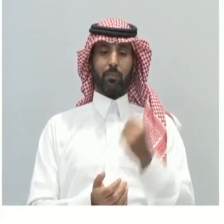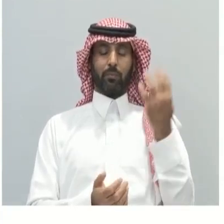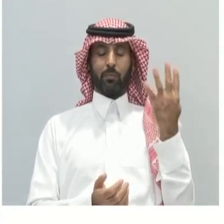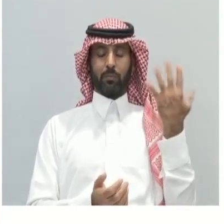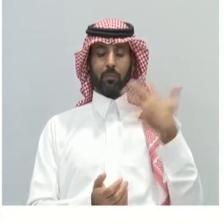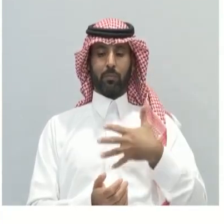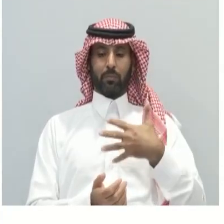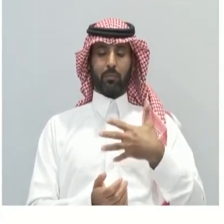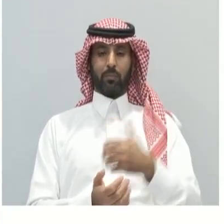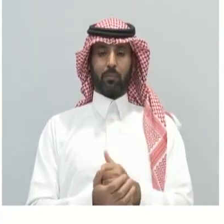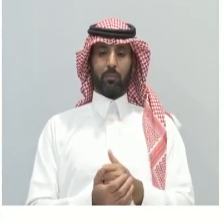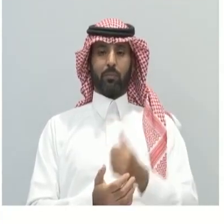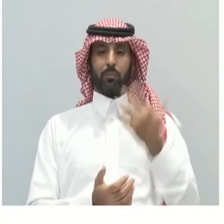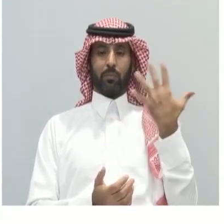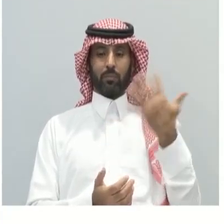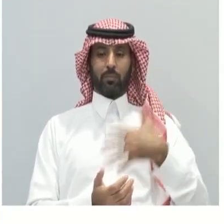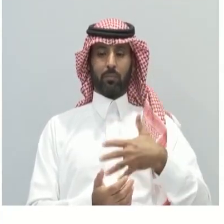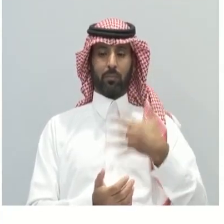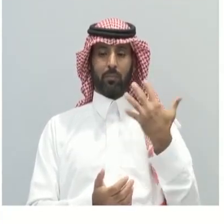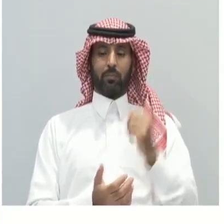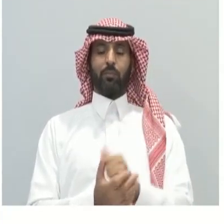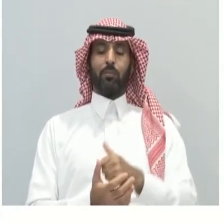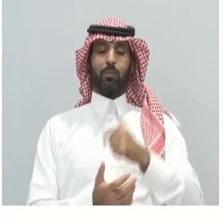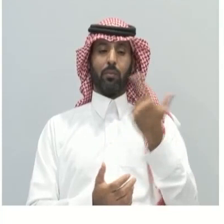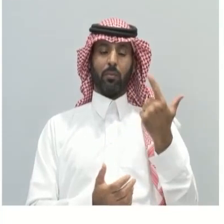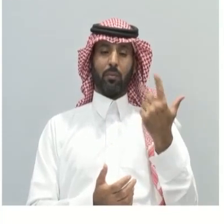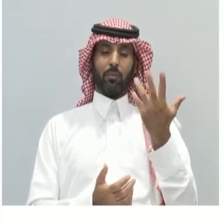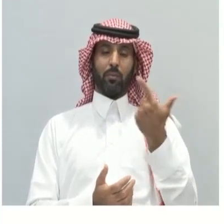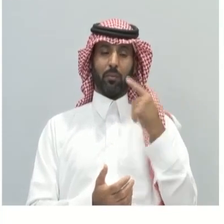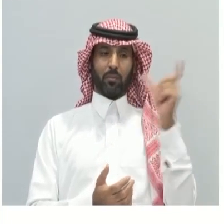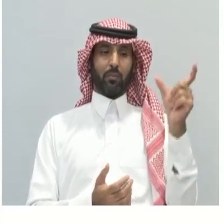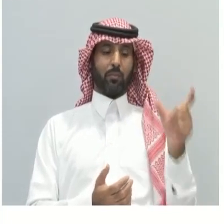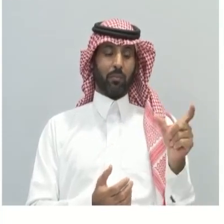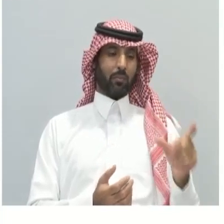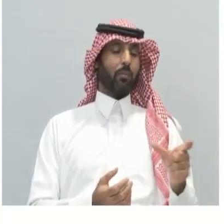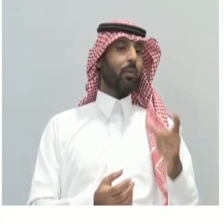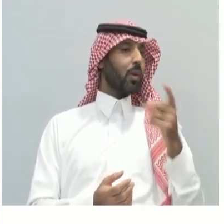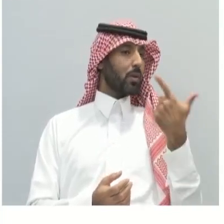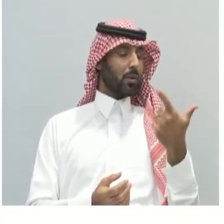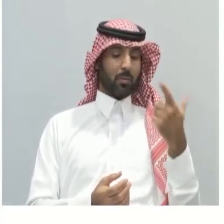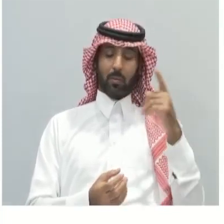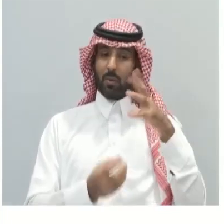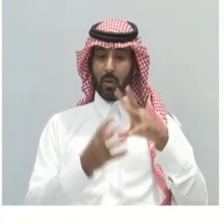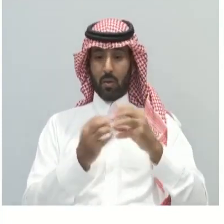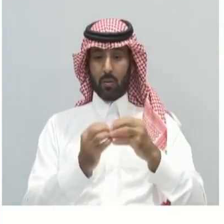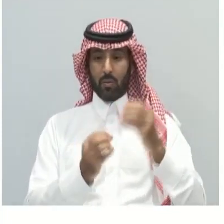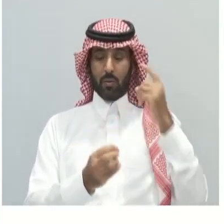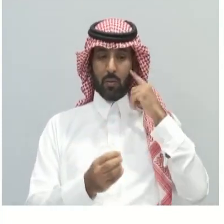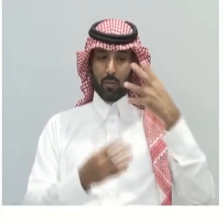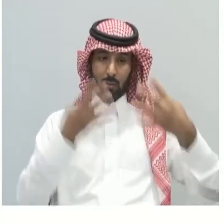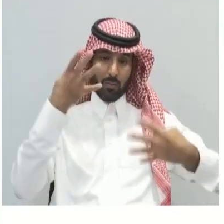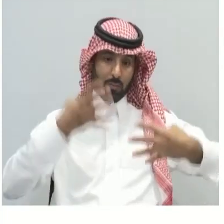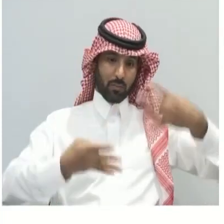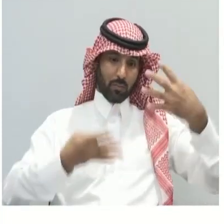the words with their meaning. So we have seven words here and seven definitions here for the words. We'll have to match